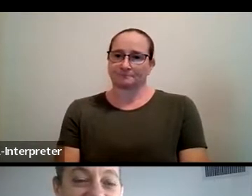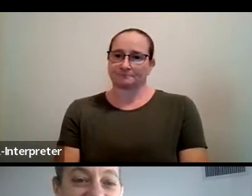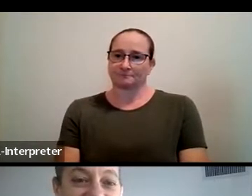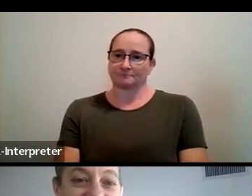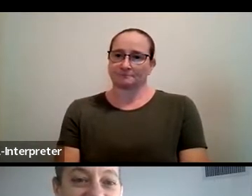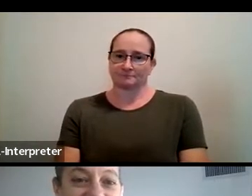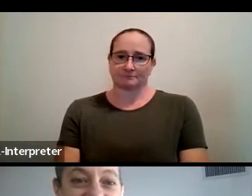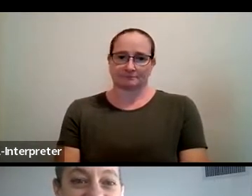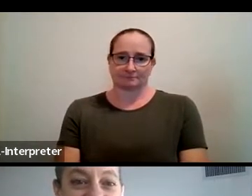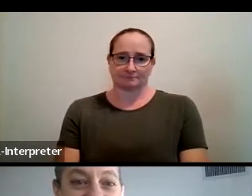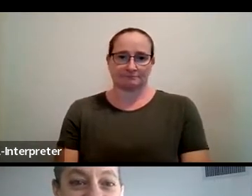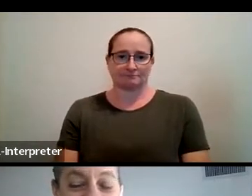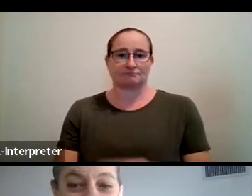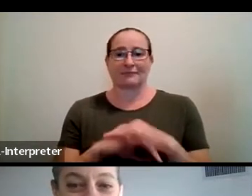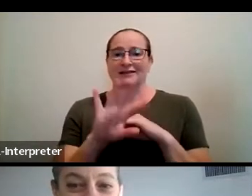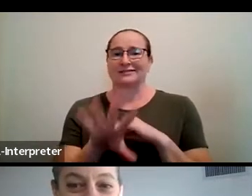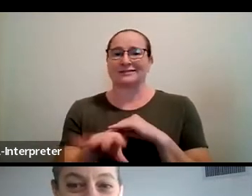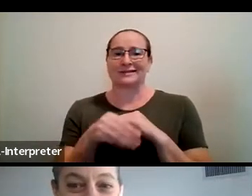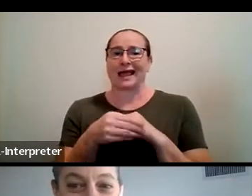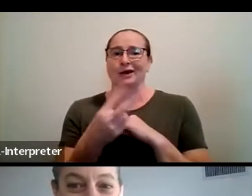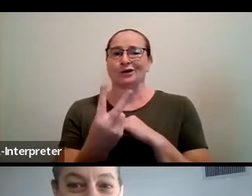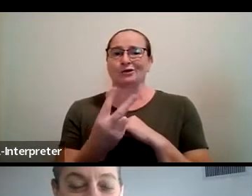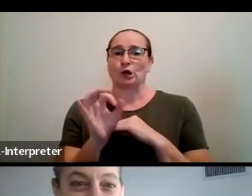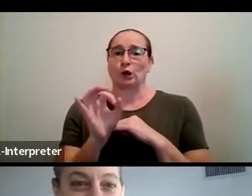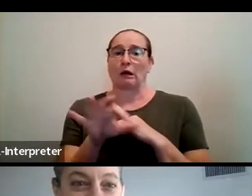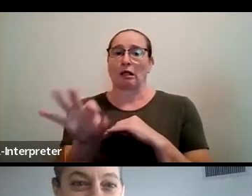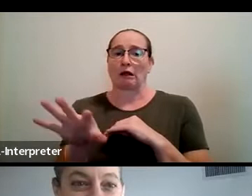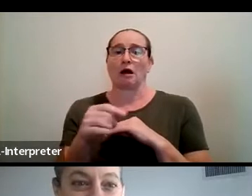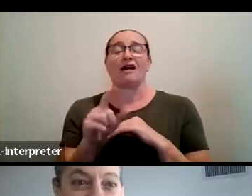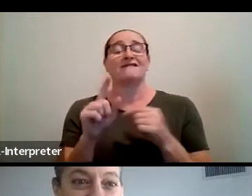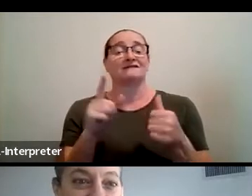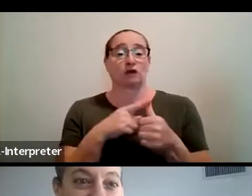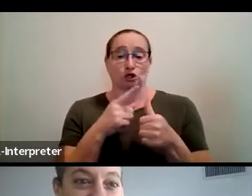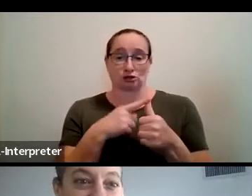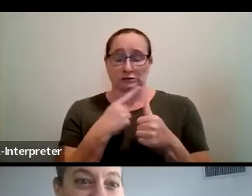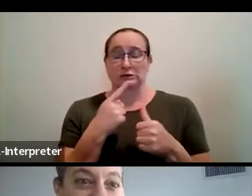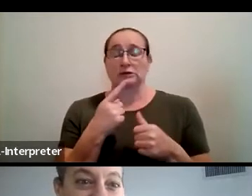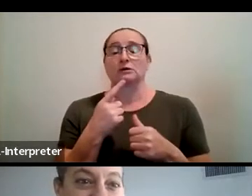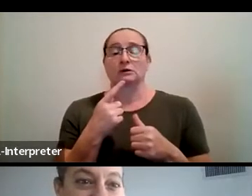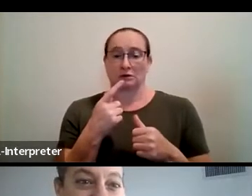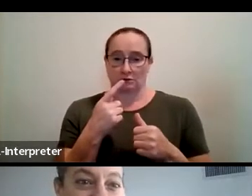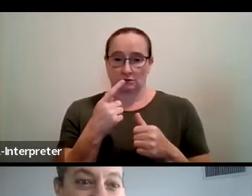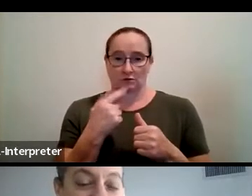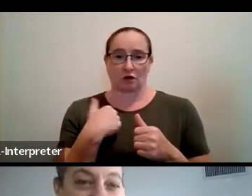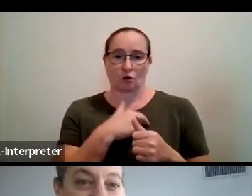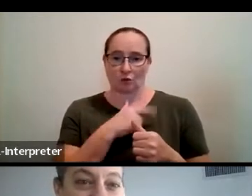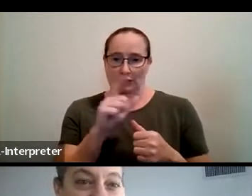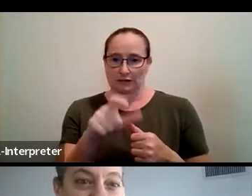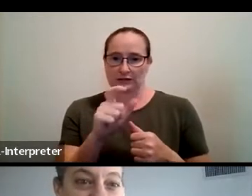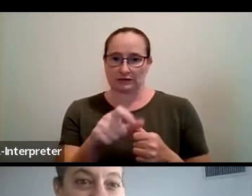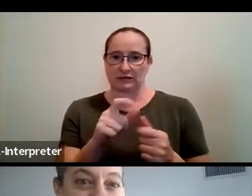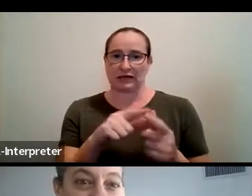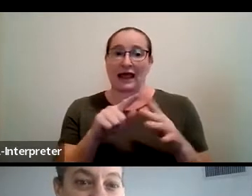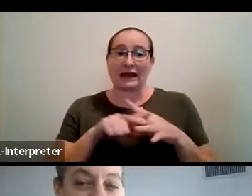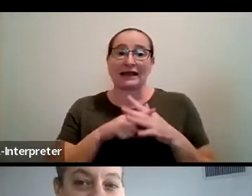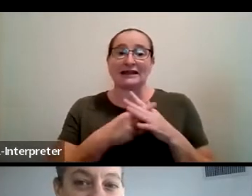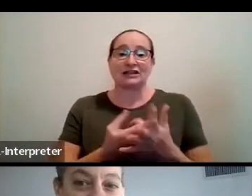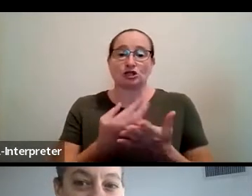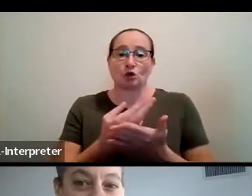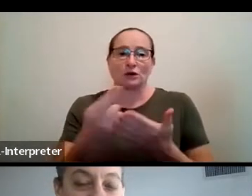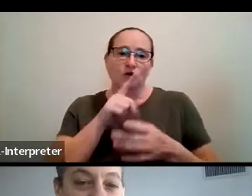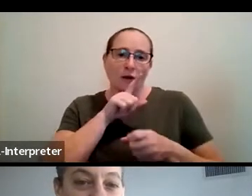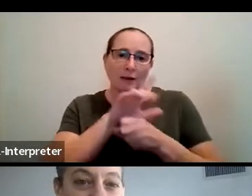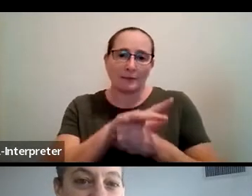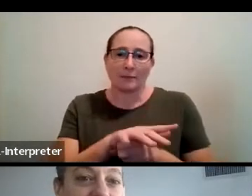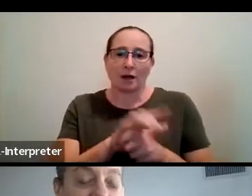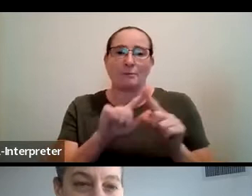I would just add 2 very small pieces. The first one is that we need an initial resource commitment, but